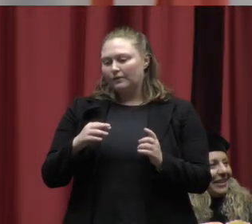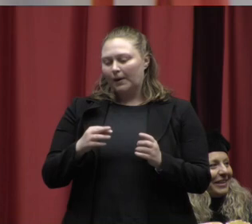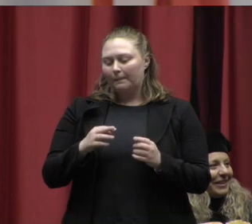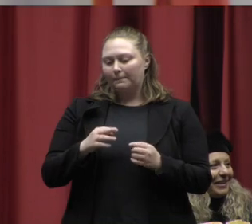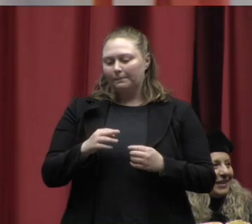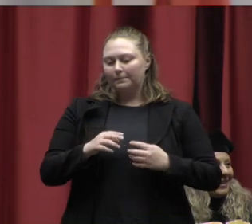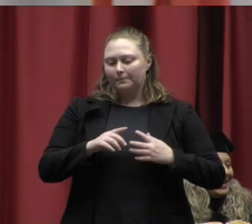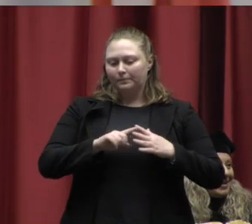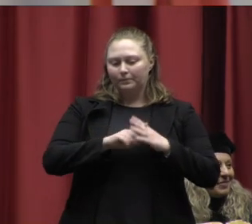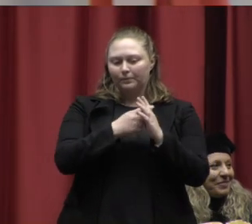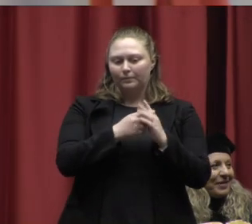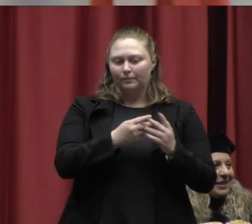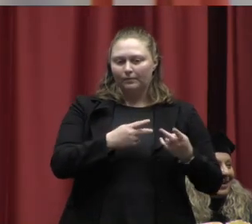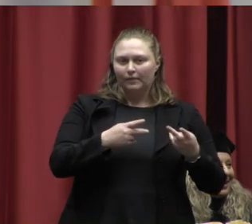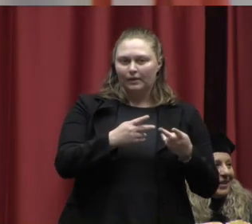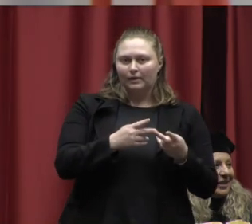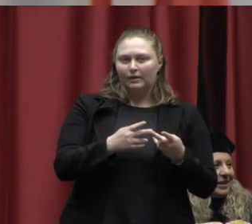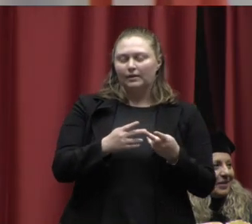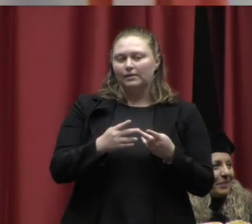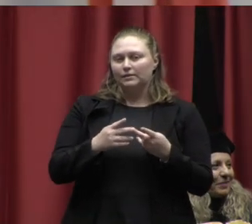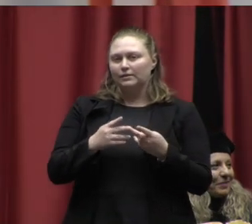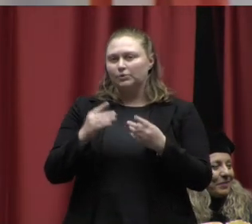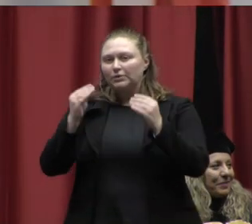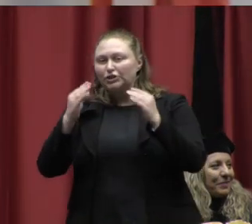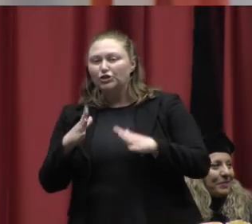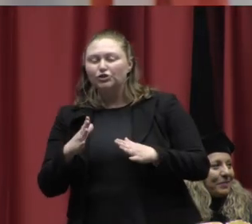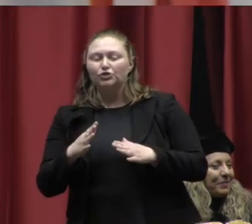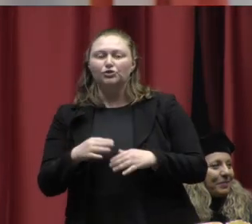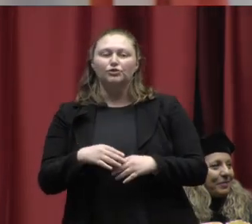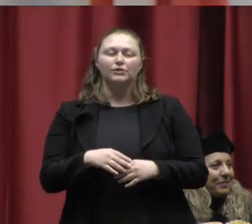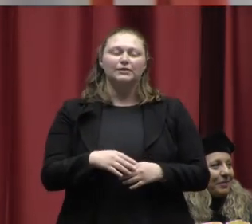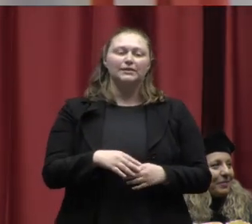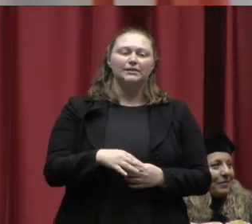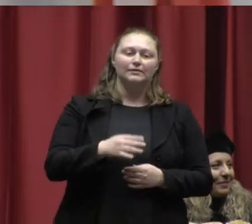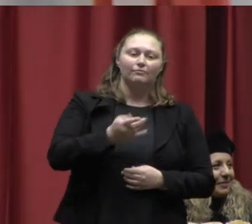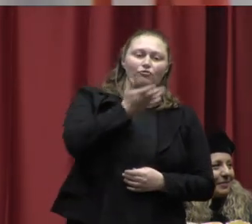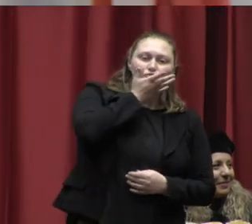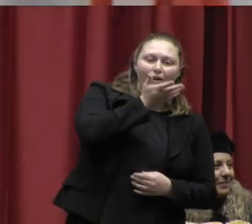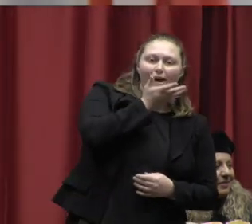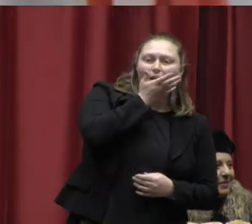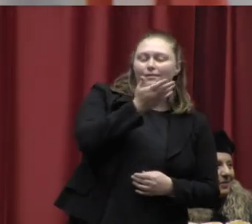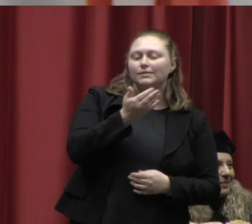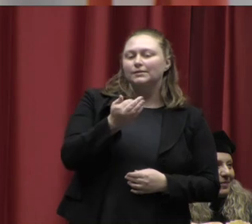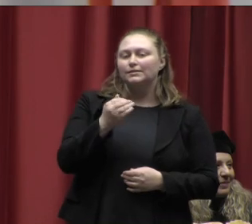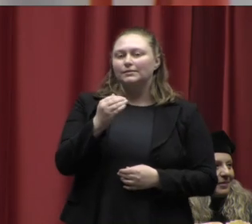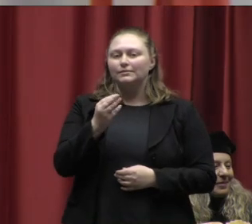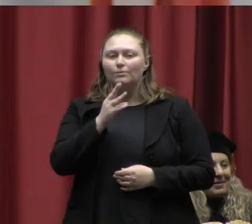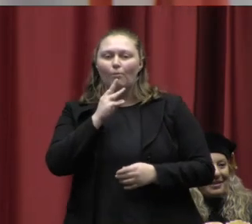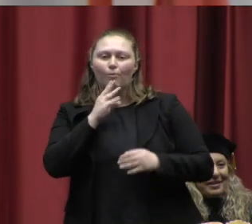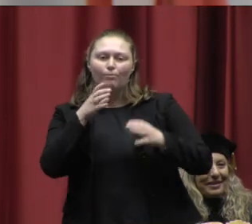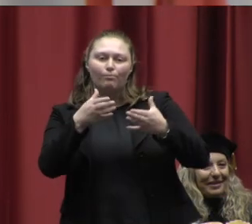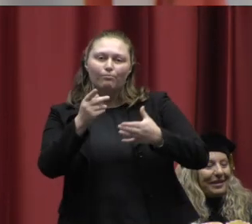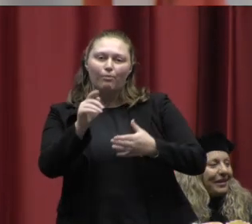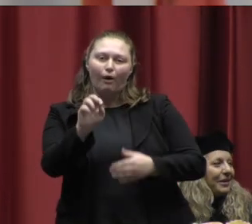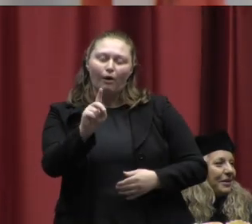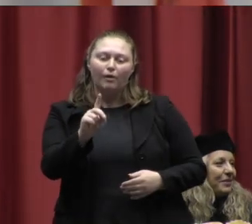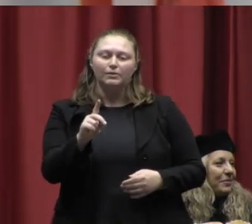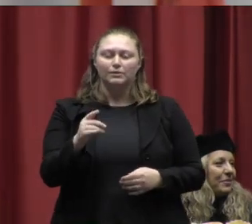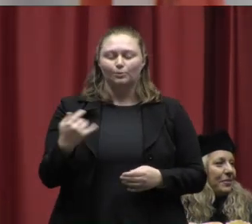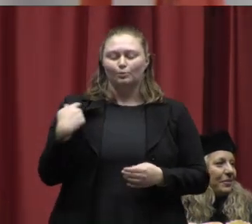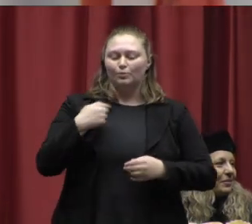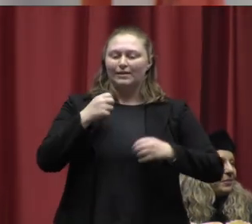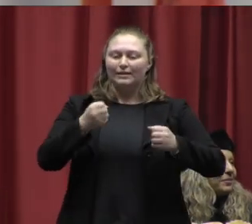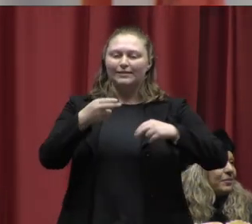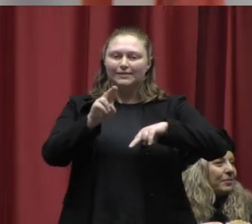the bleachers in the pit, around the duck pond, on the grass we might sit. With a Golden Pride burrito